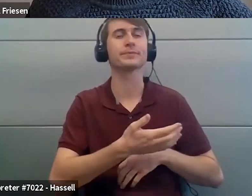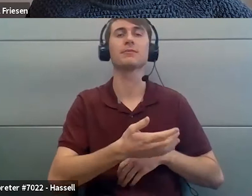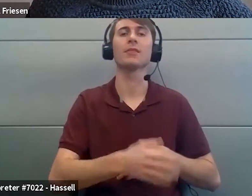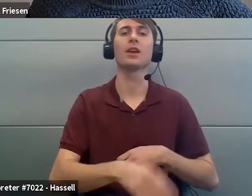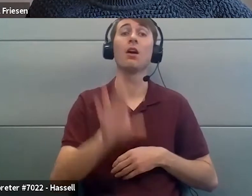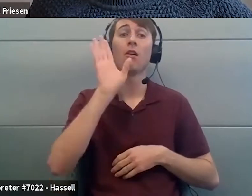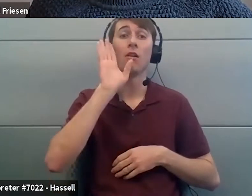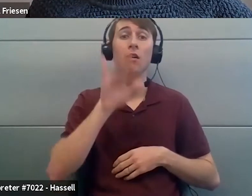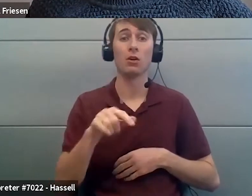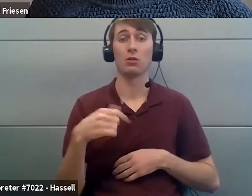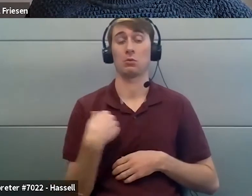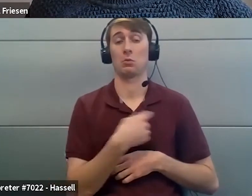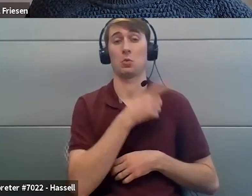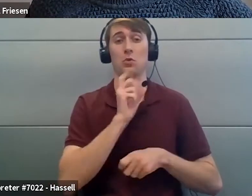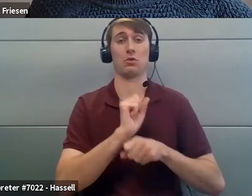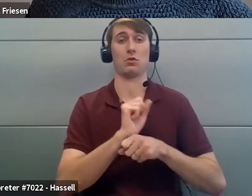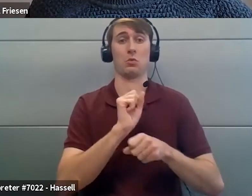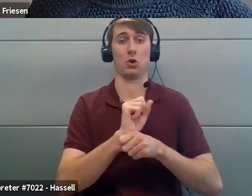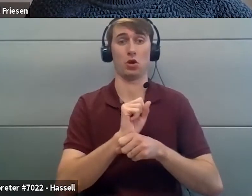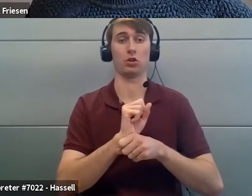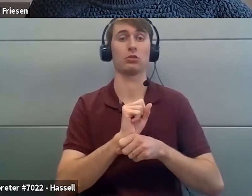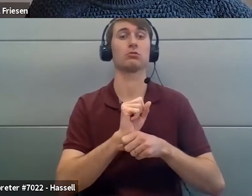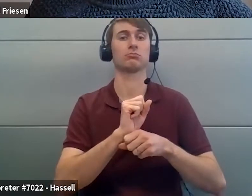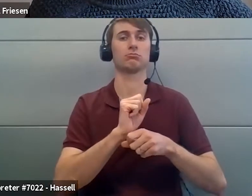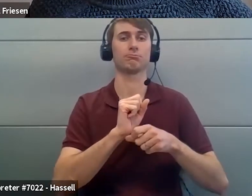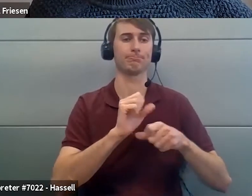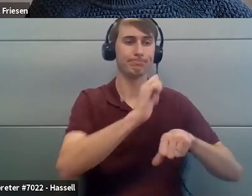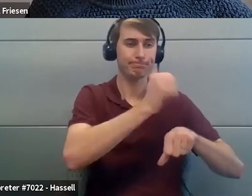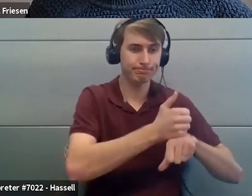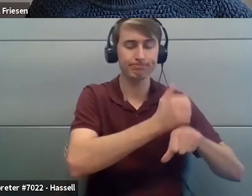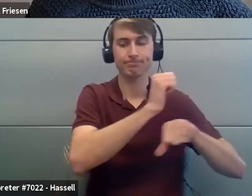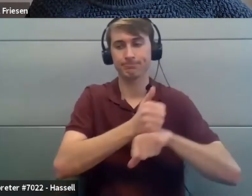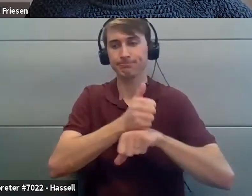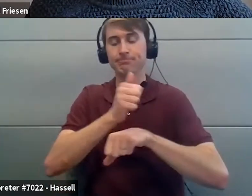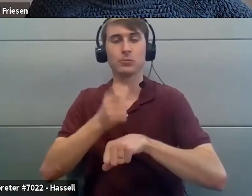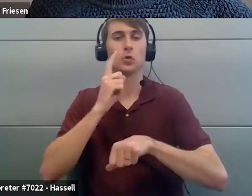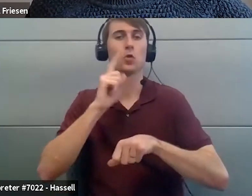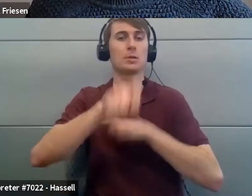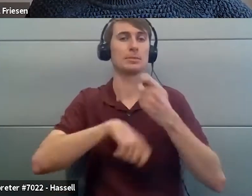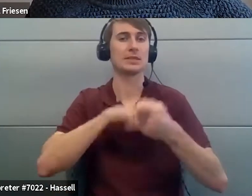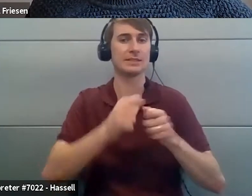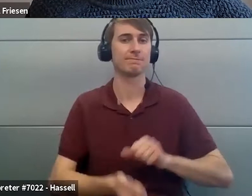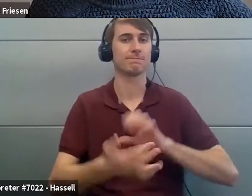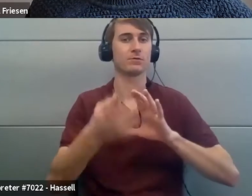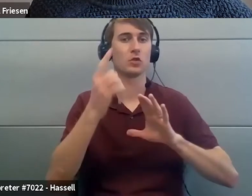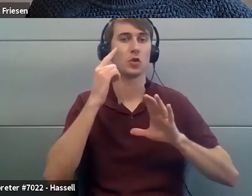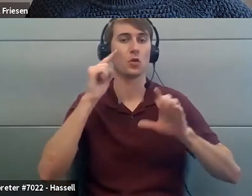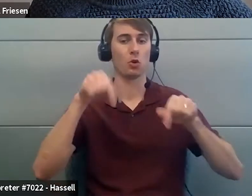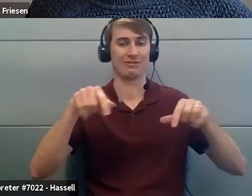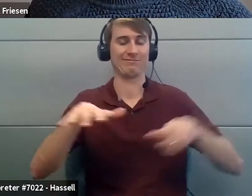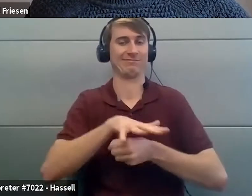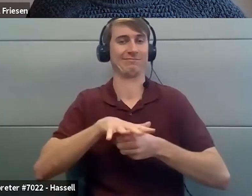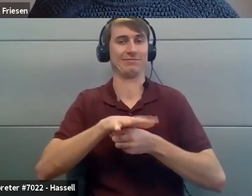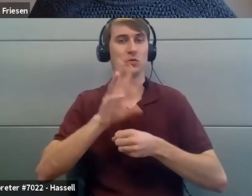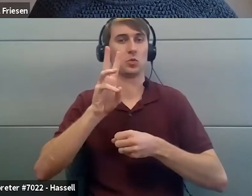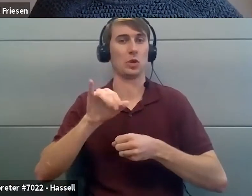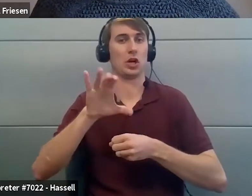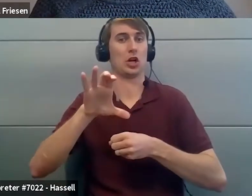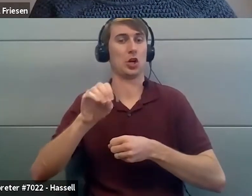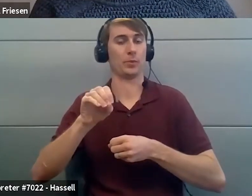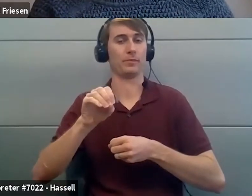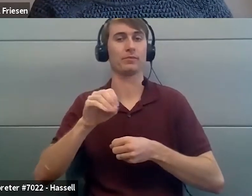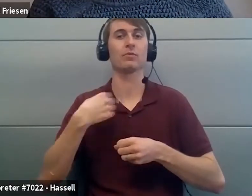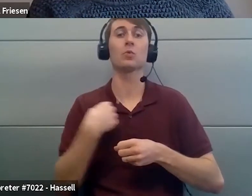We've worked on a certain strategy in Wyandotte County. We've really wanted to vaccinate those people who are